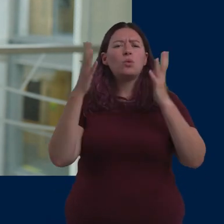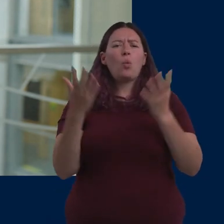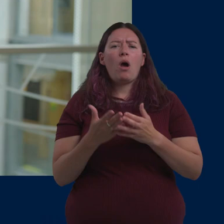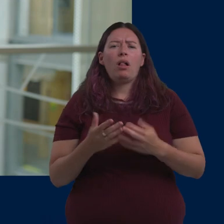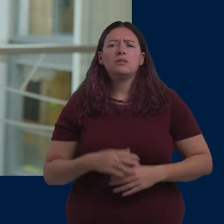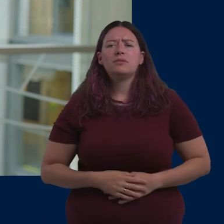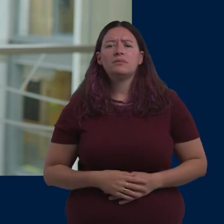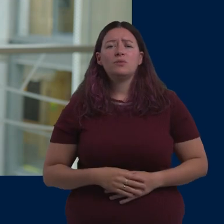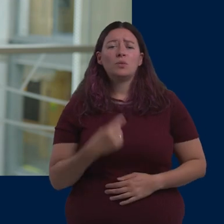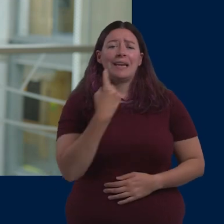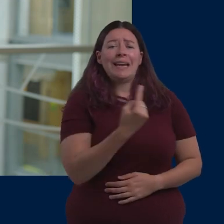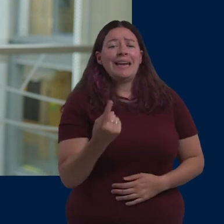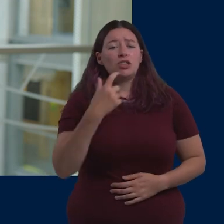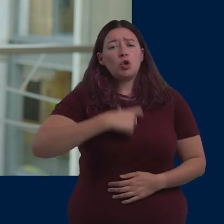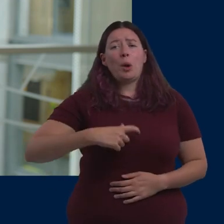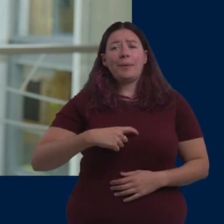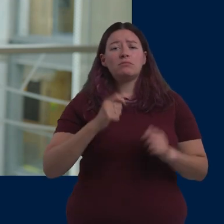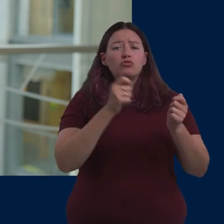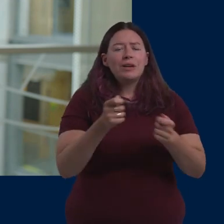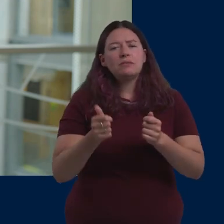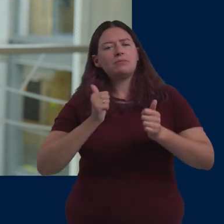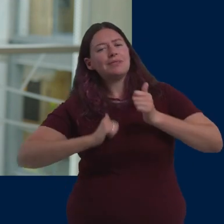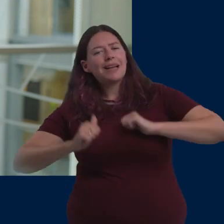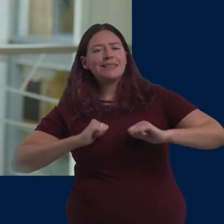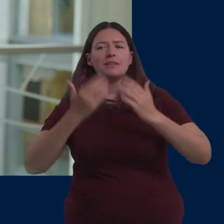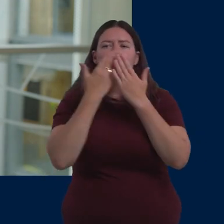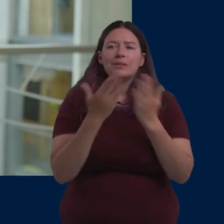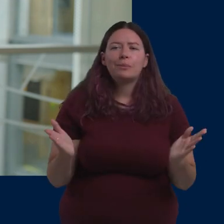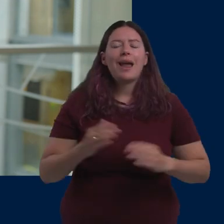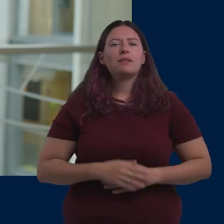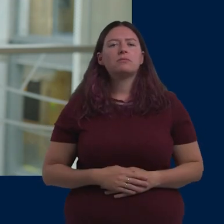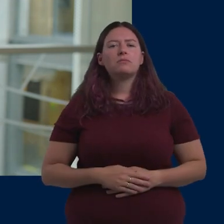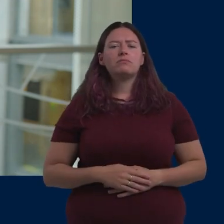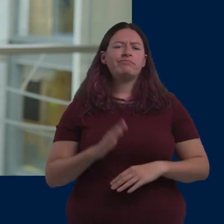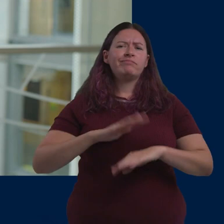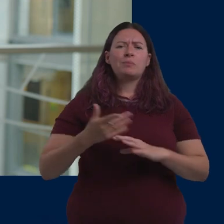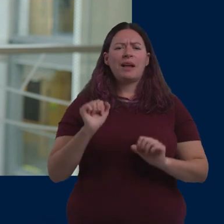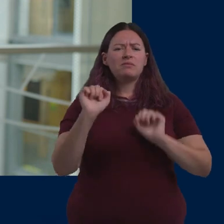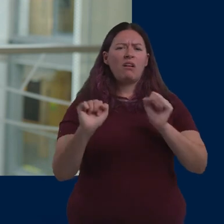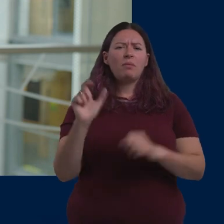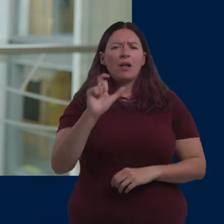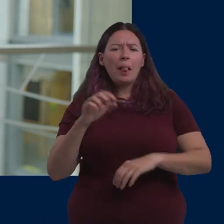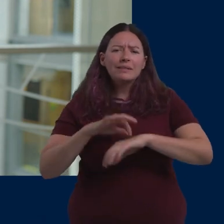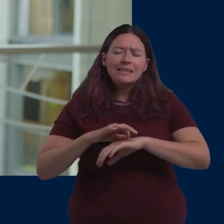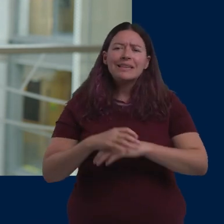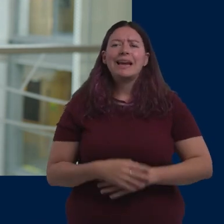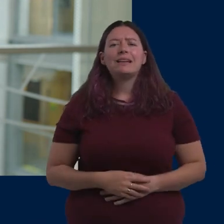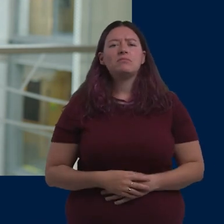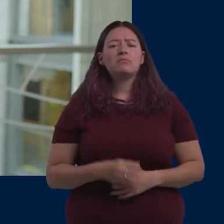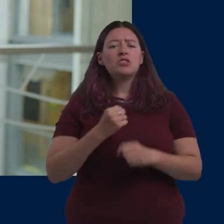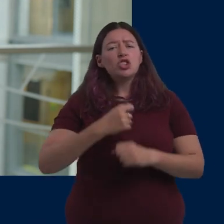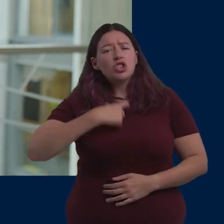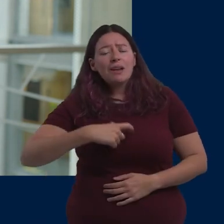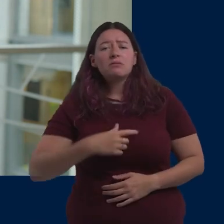every human being is treated with dignity and respect, regardless of the color of their skin, gender,